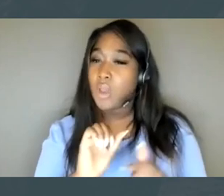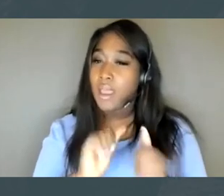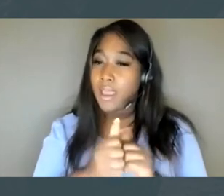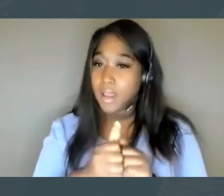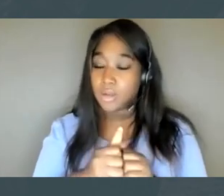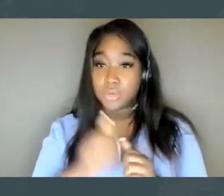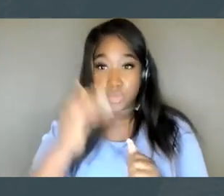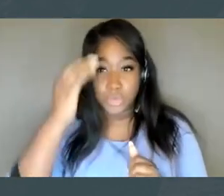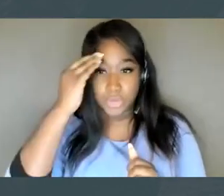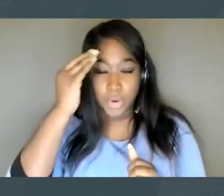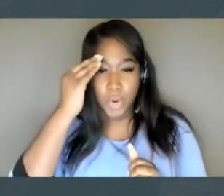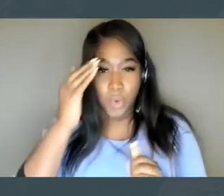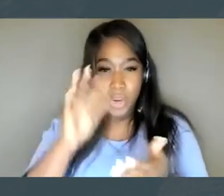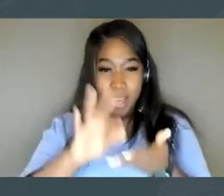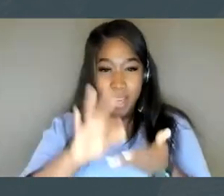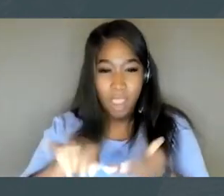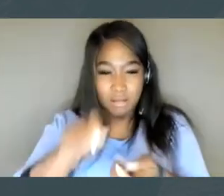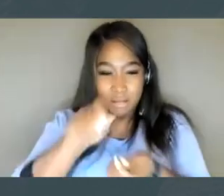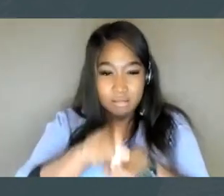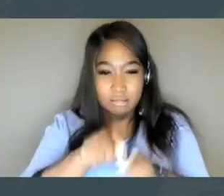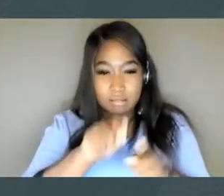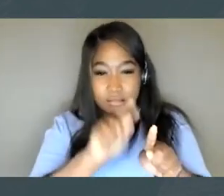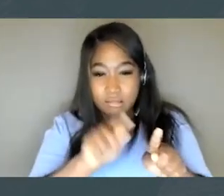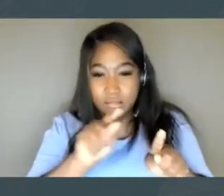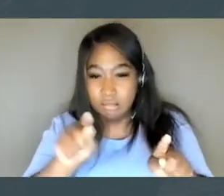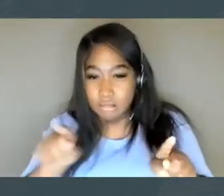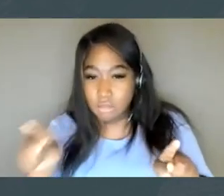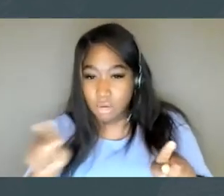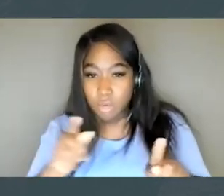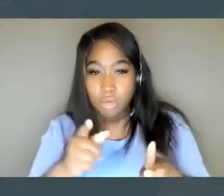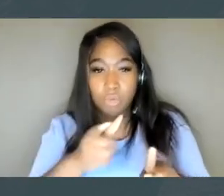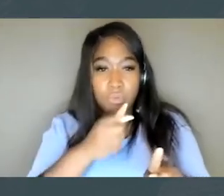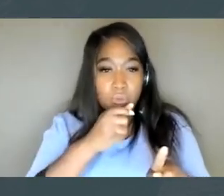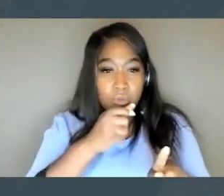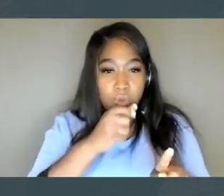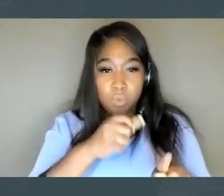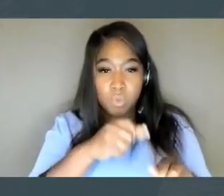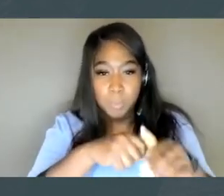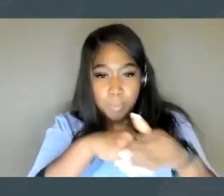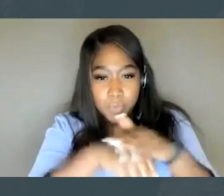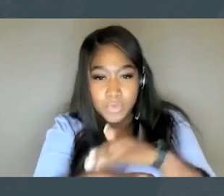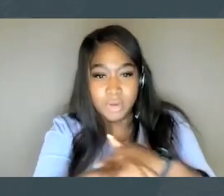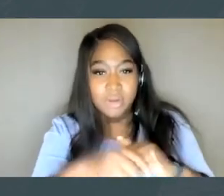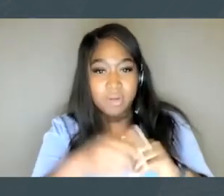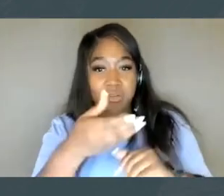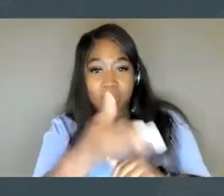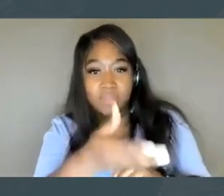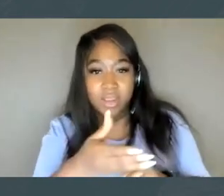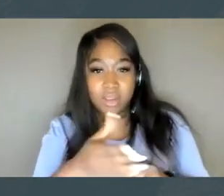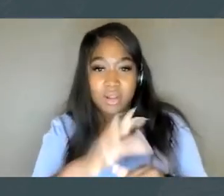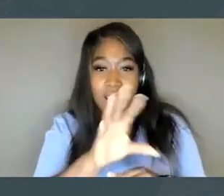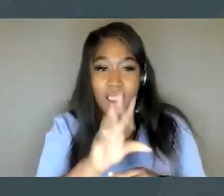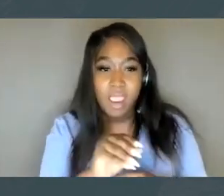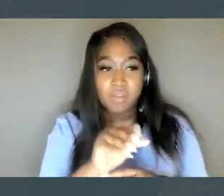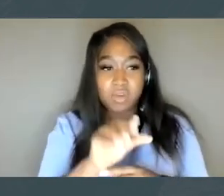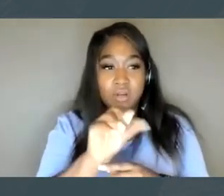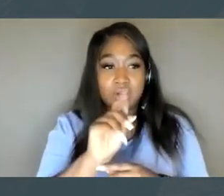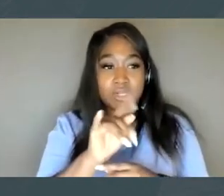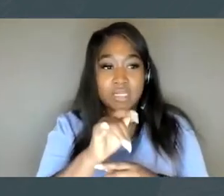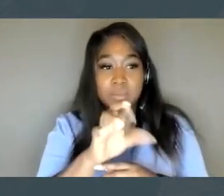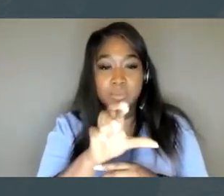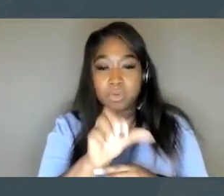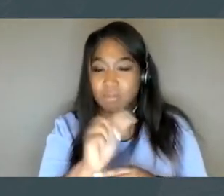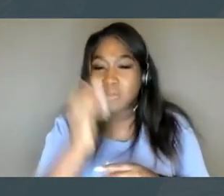was bereaved on the African diaspora, who was beyond the people who actually left? And we